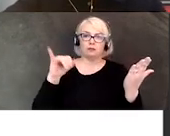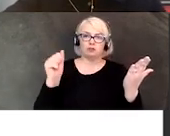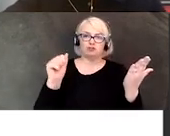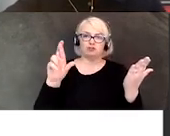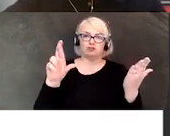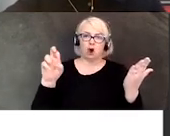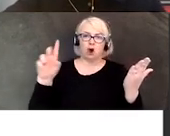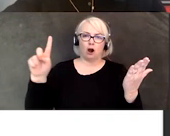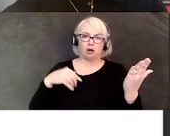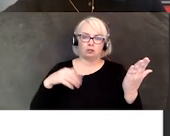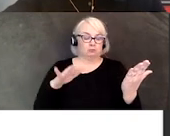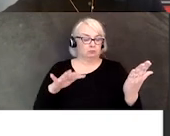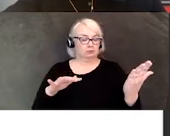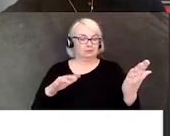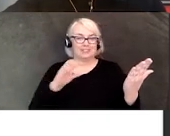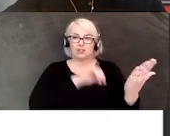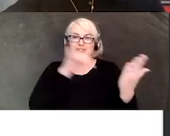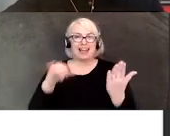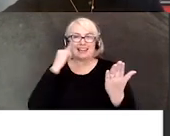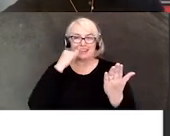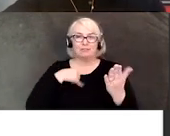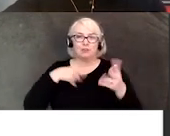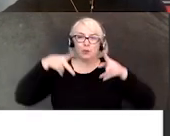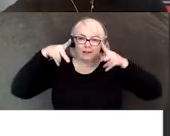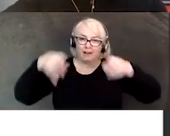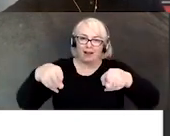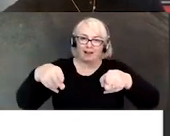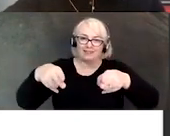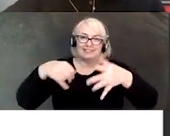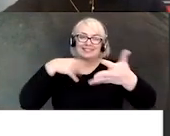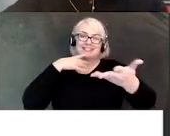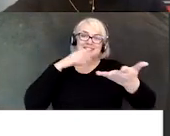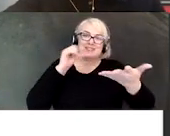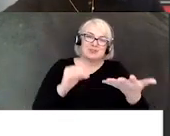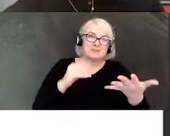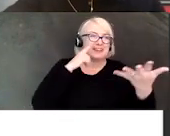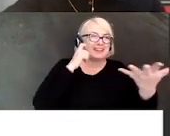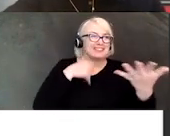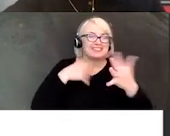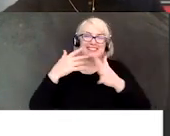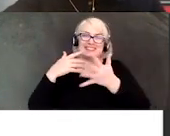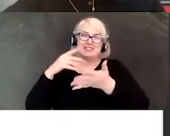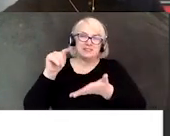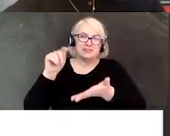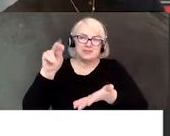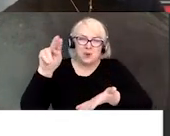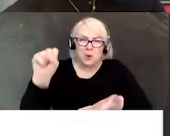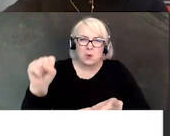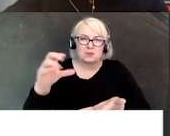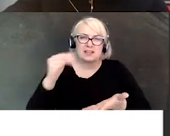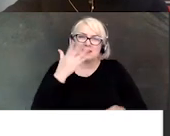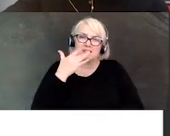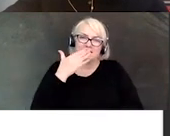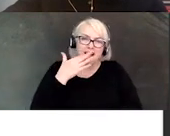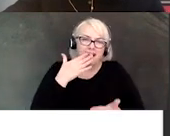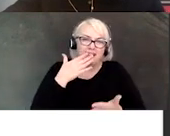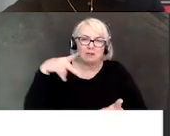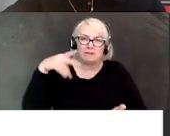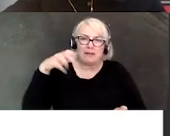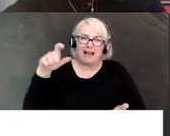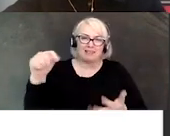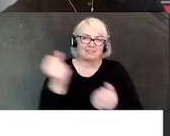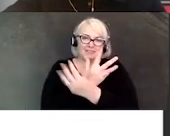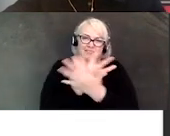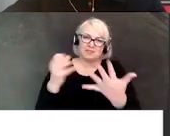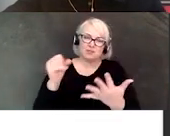you know, just, just the, again, the tones and rhythms and color palettes are so different. And then, then they, and then they switch in a blink of an eye and just,